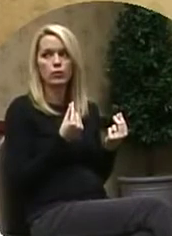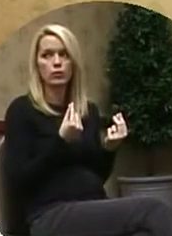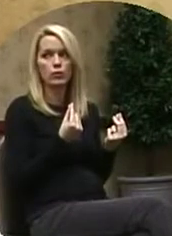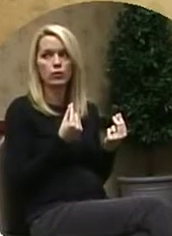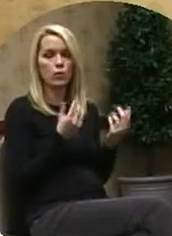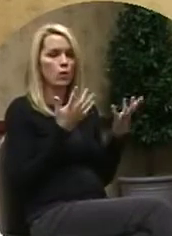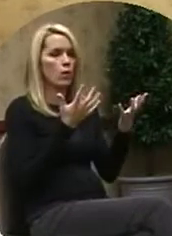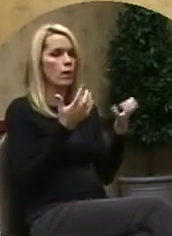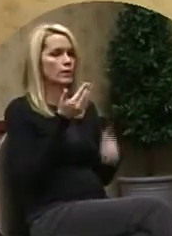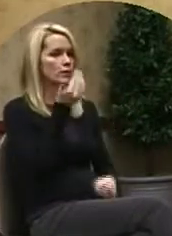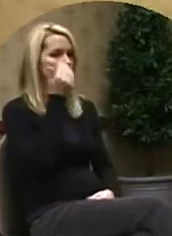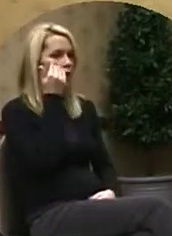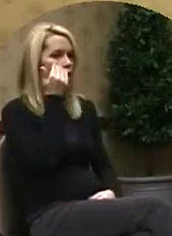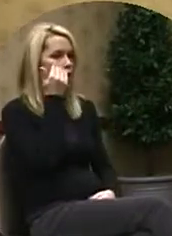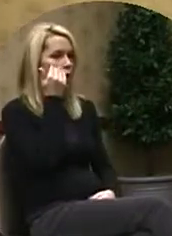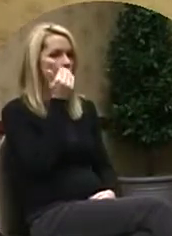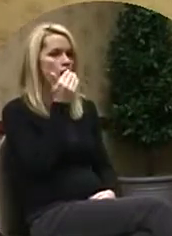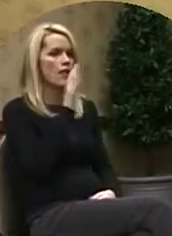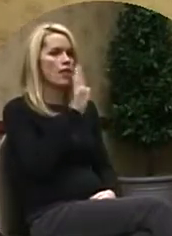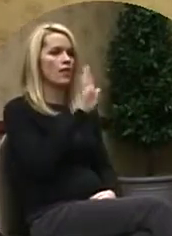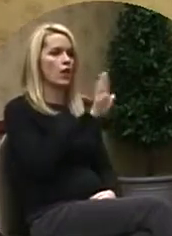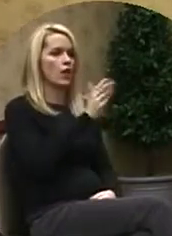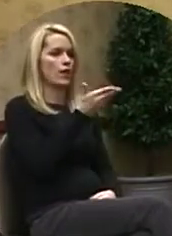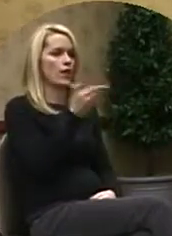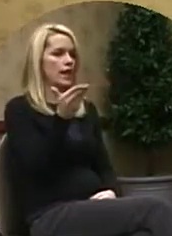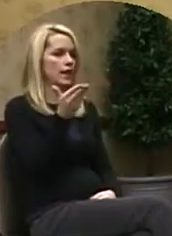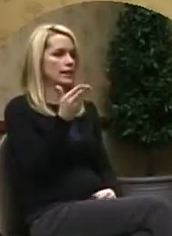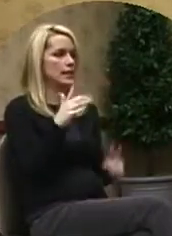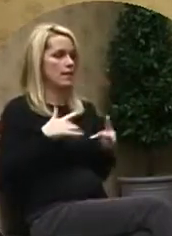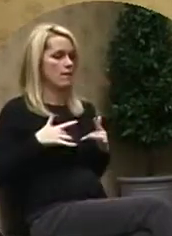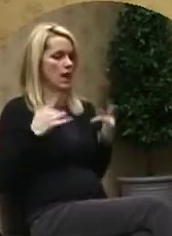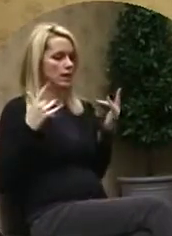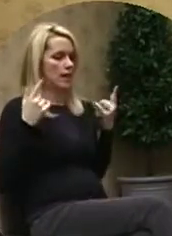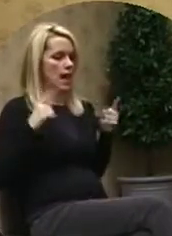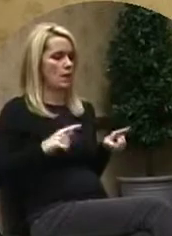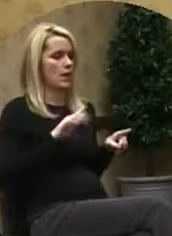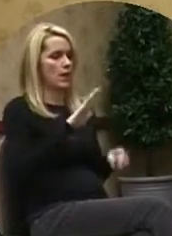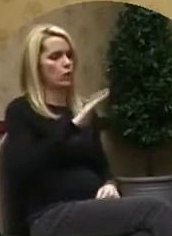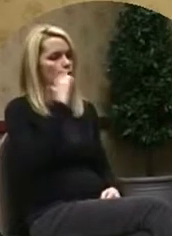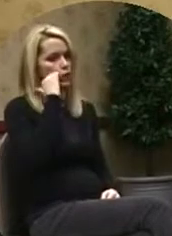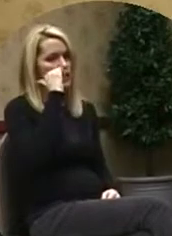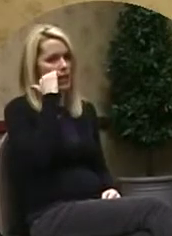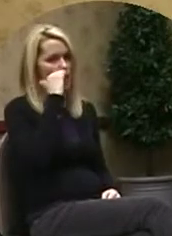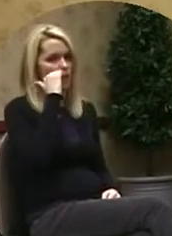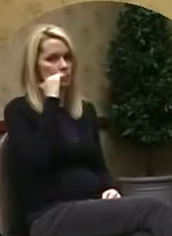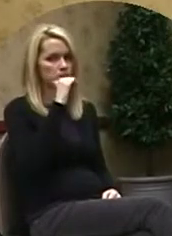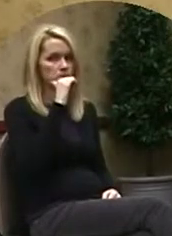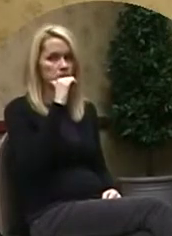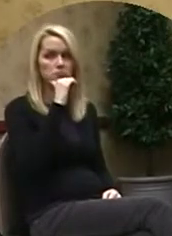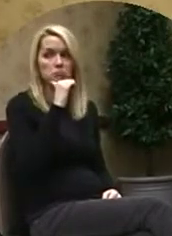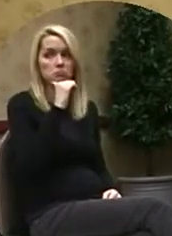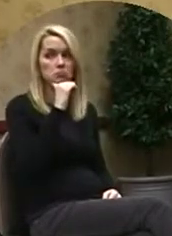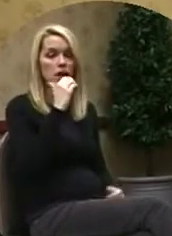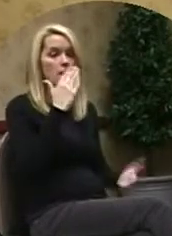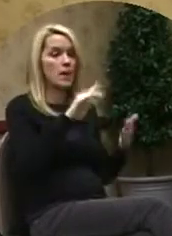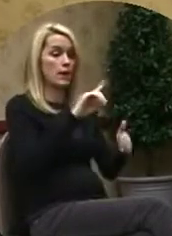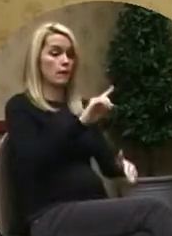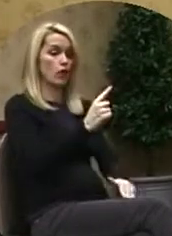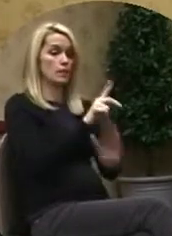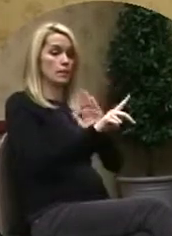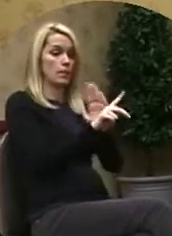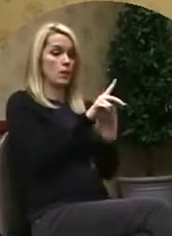we want to know what are each of the things, what are each of the events that happen in their routine. Now, we may start with first period in